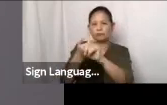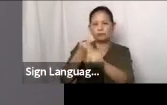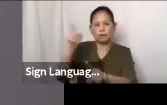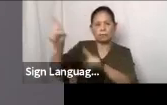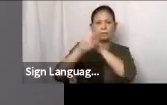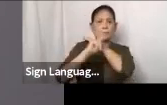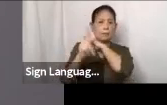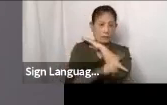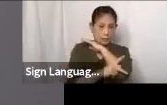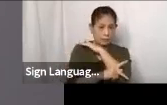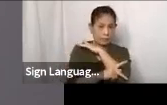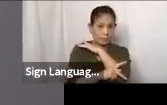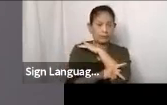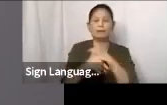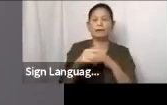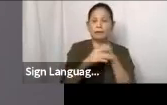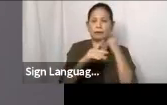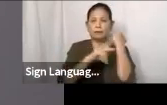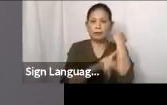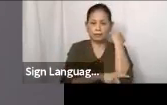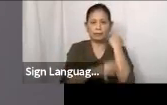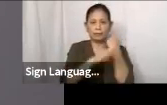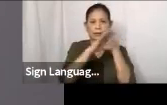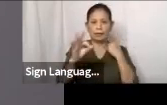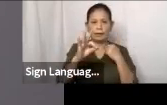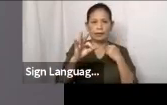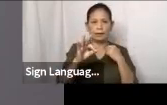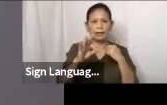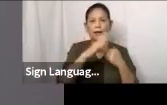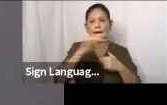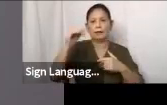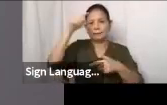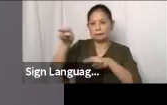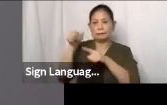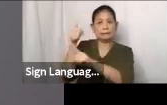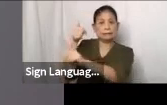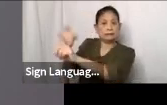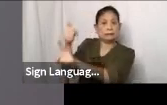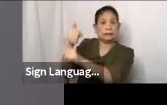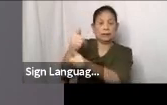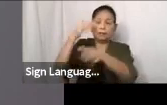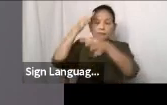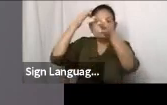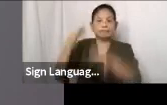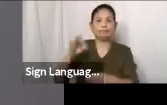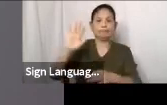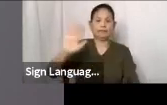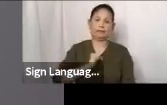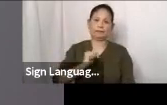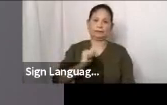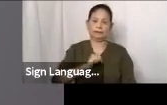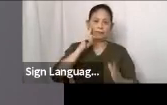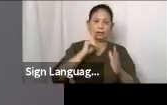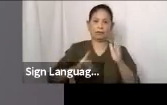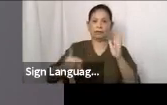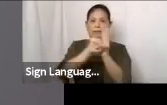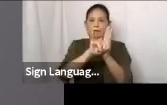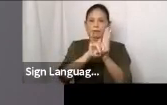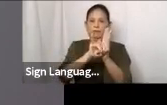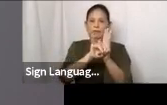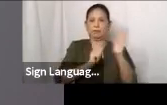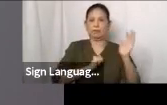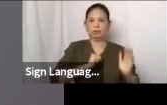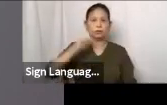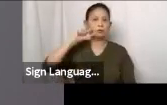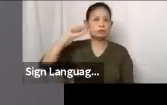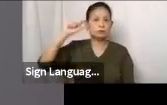legislatures. Transgender persons' right to decide their self-identified gender is also upheld, and the